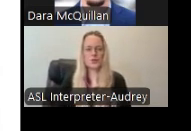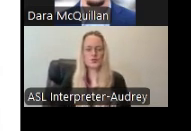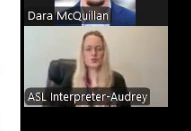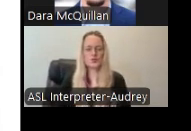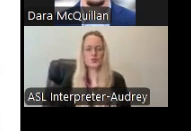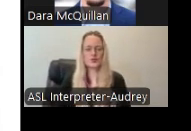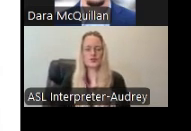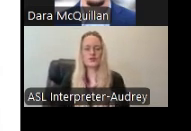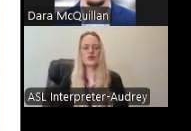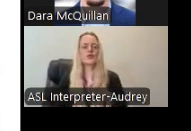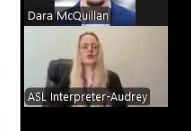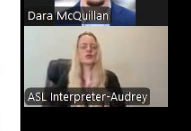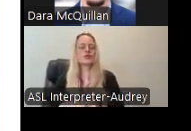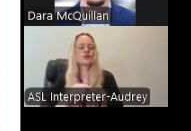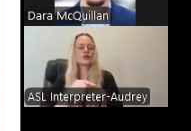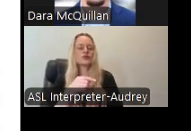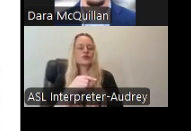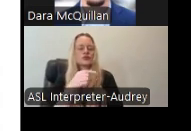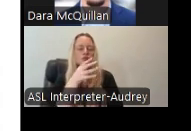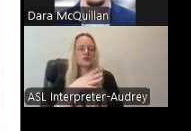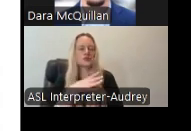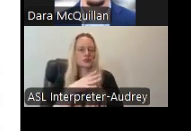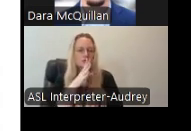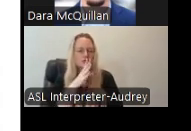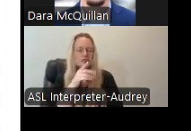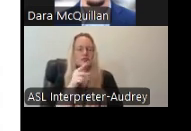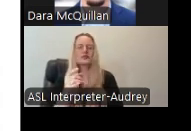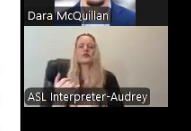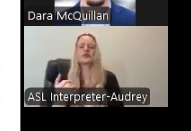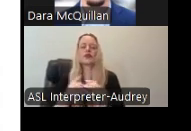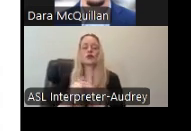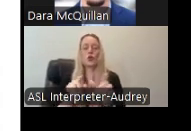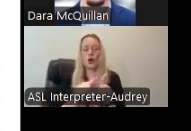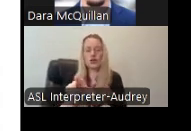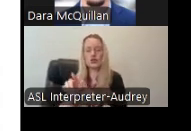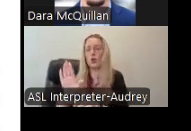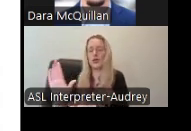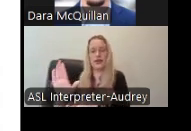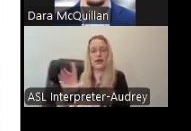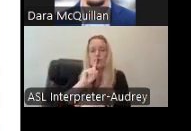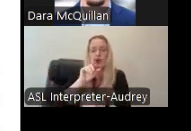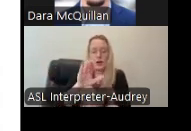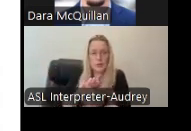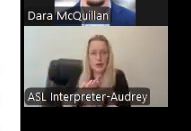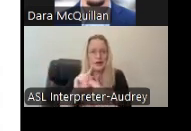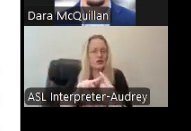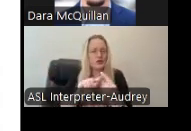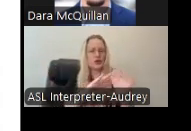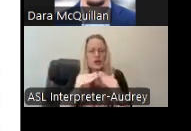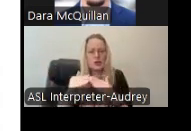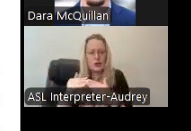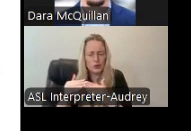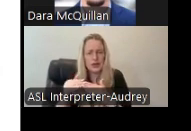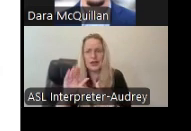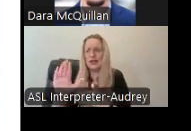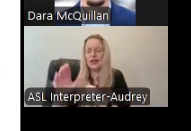Oh, and then also I wanted to say that their commitment to the community, the